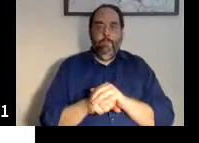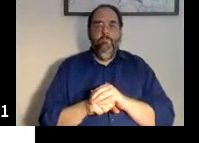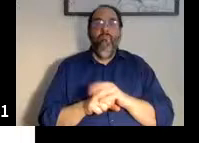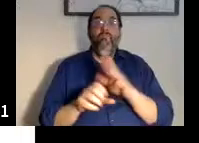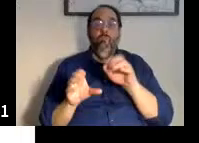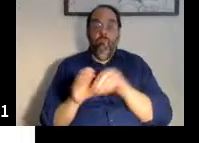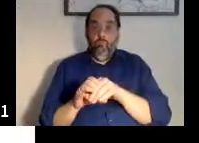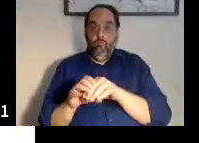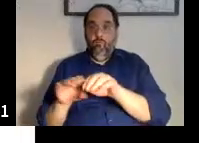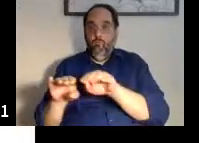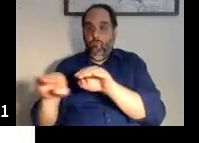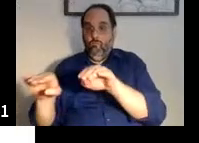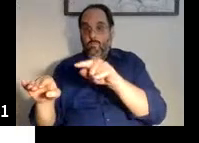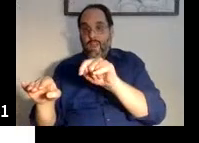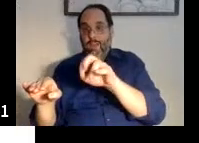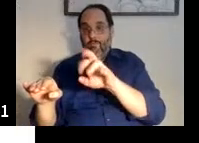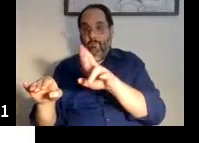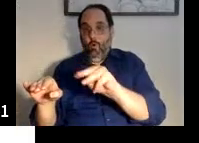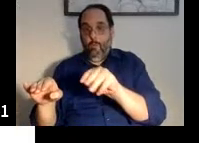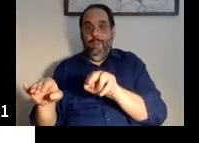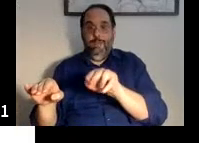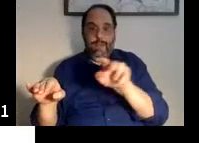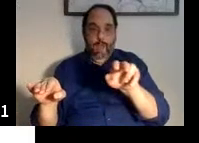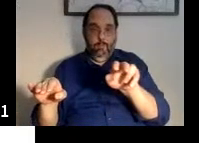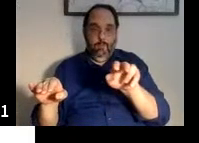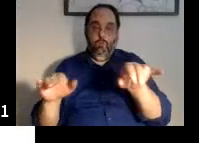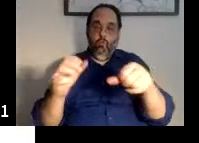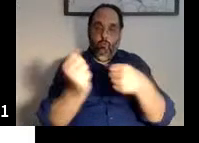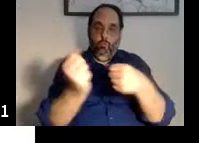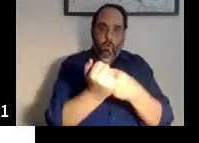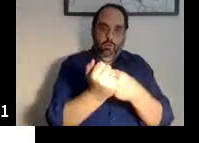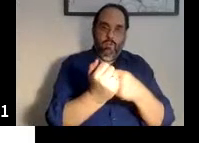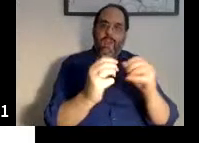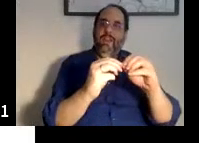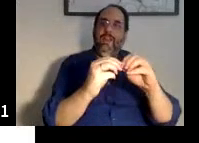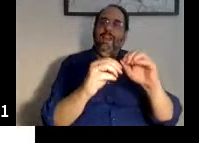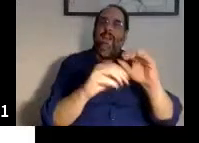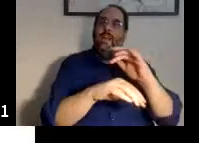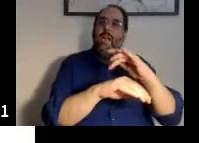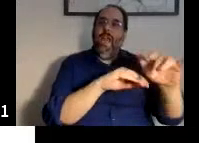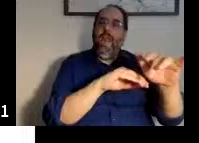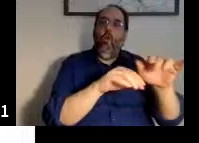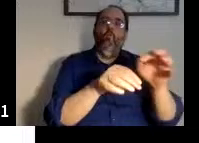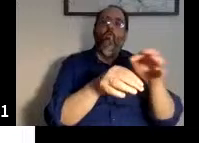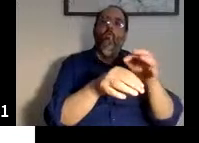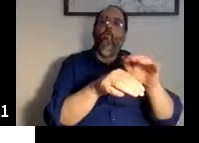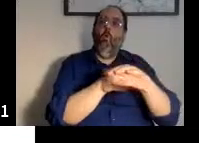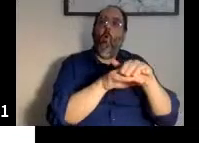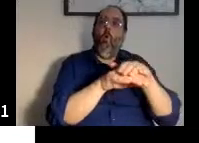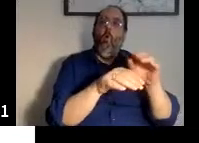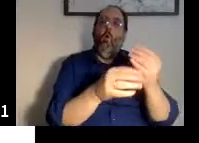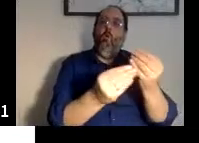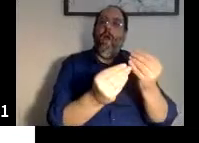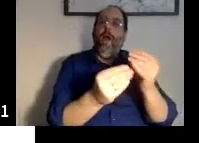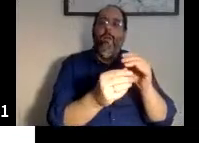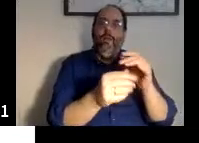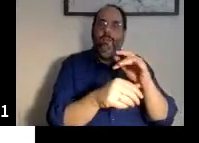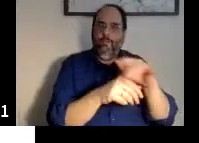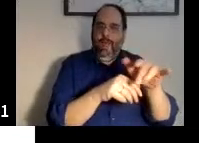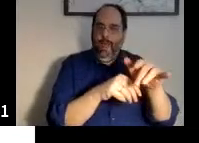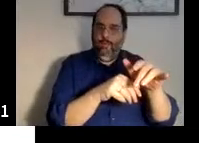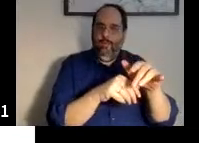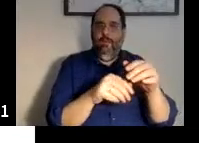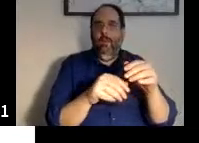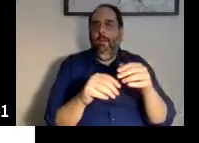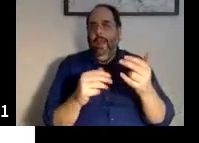a transfer platform, transfer steps, transfer supports, and a clear floor of ground space at that transfer platform. I'm on slide